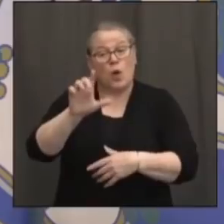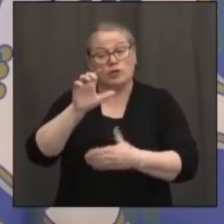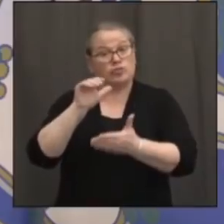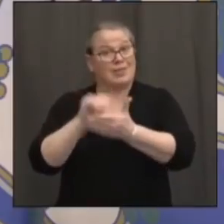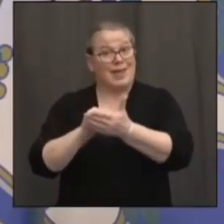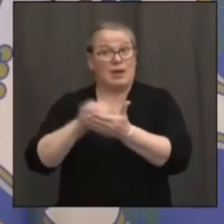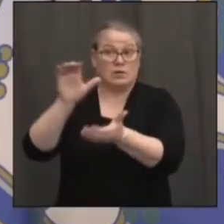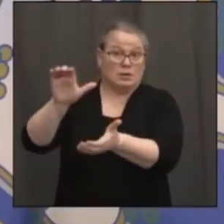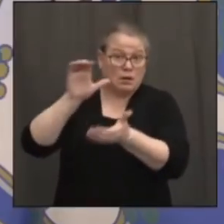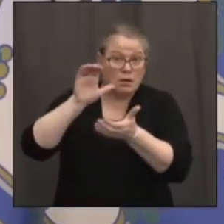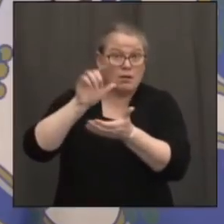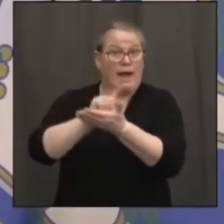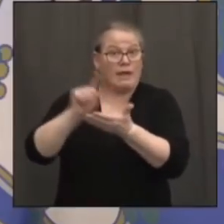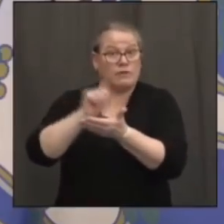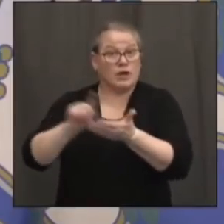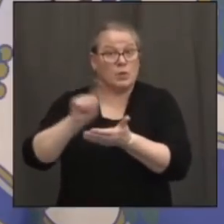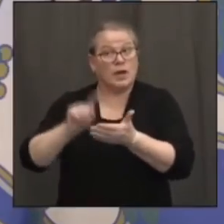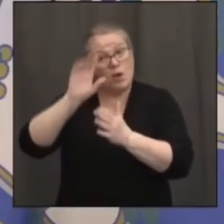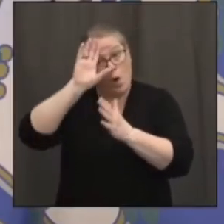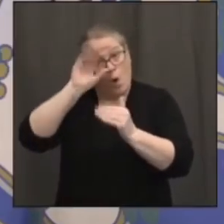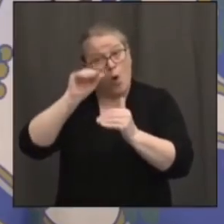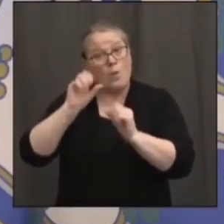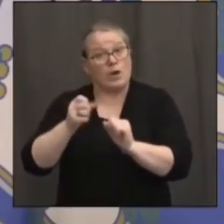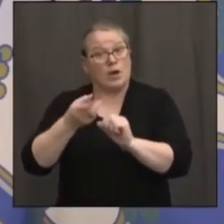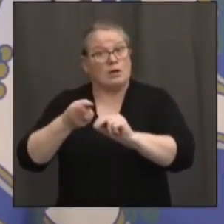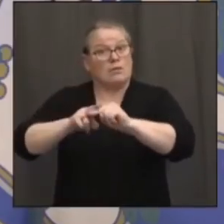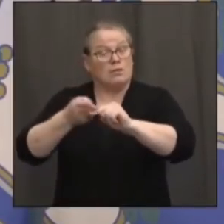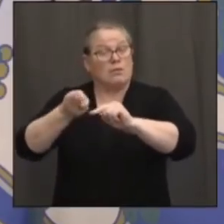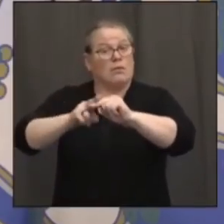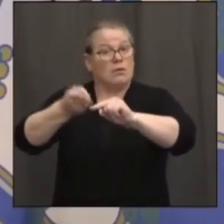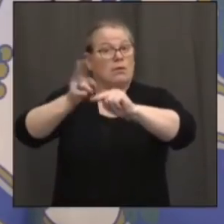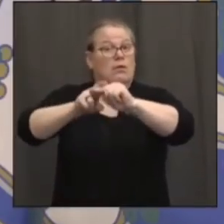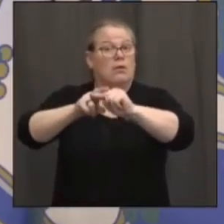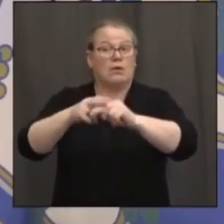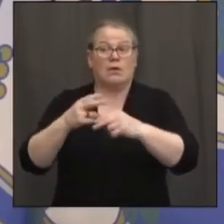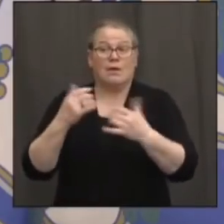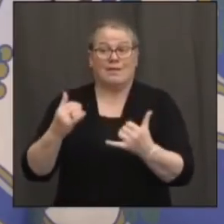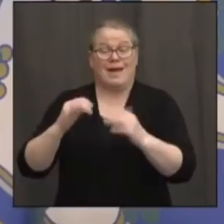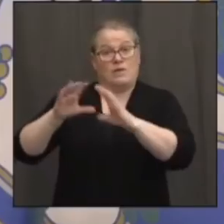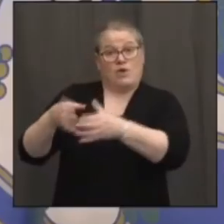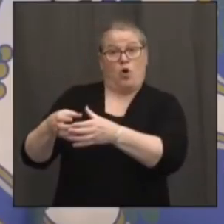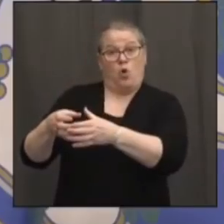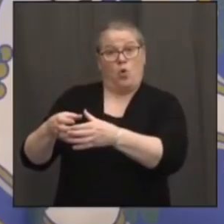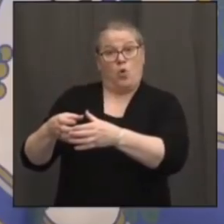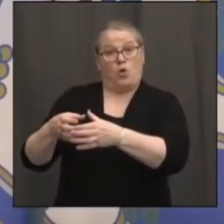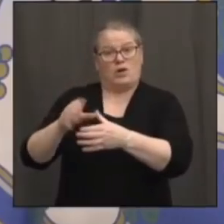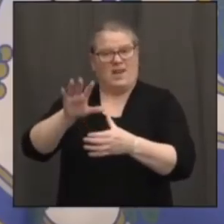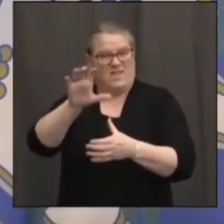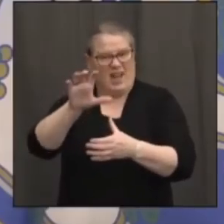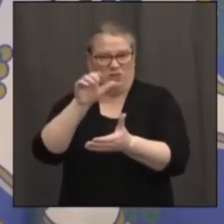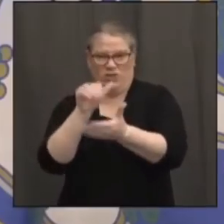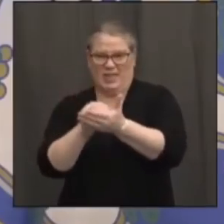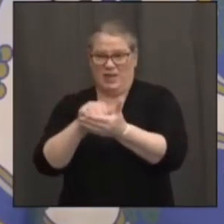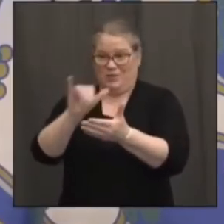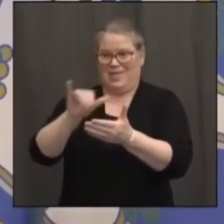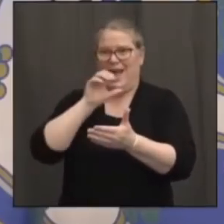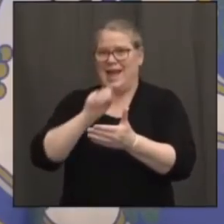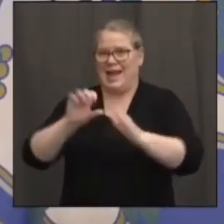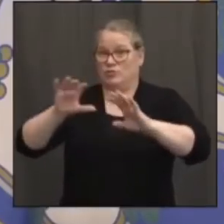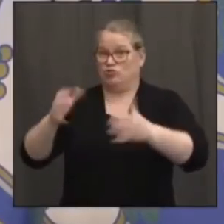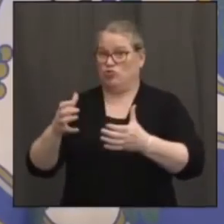plus every week. We've got a cohort of, say, 500,000 in that age group, and